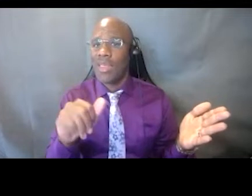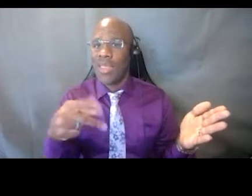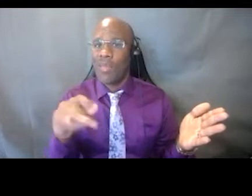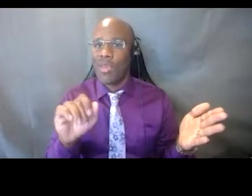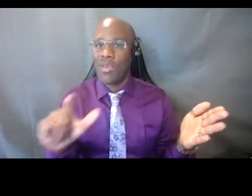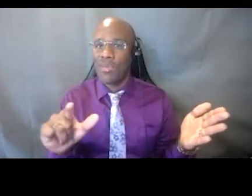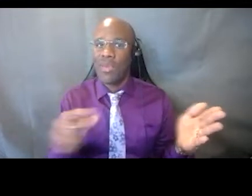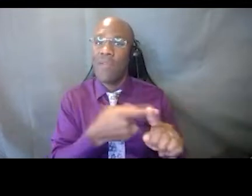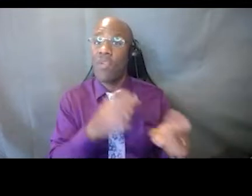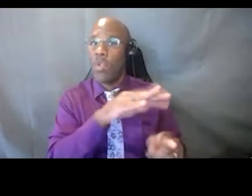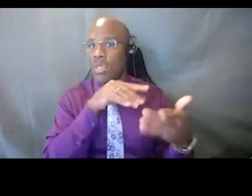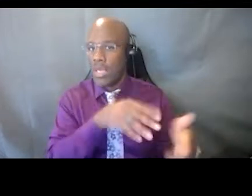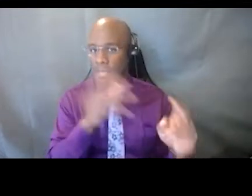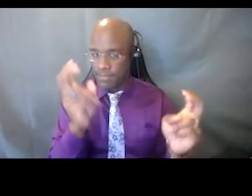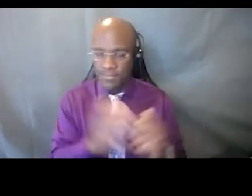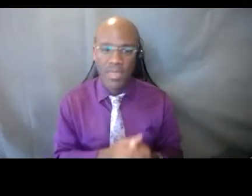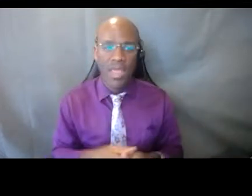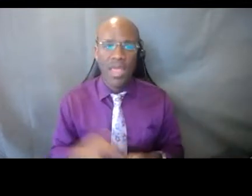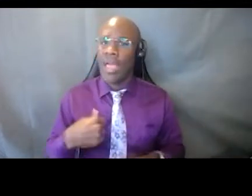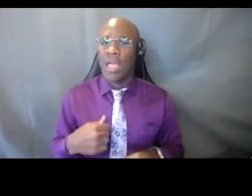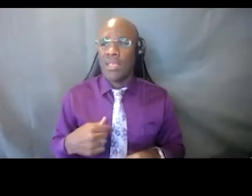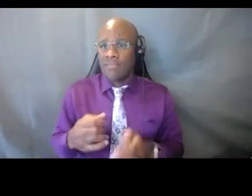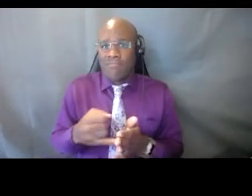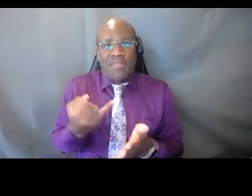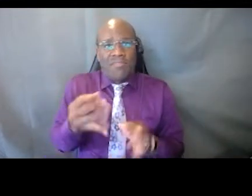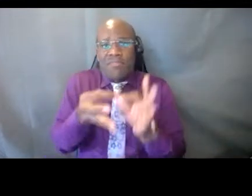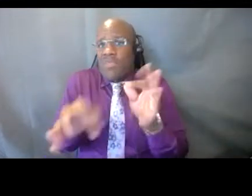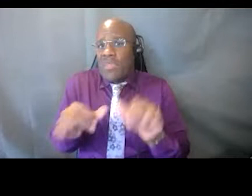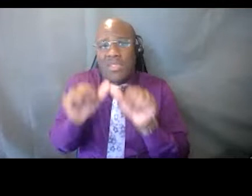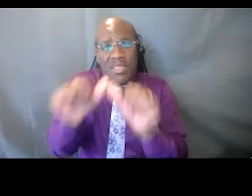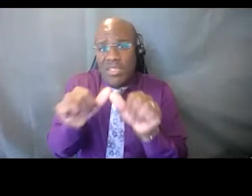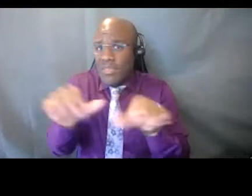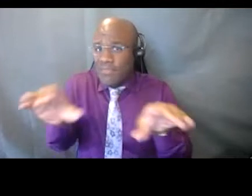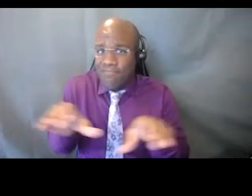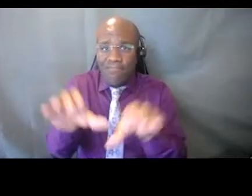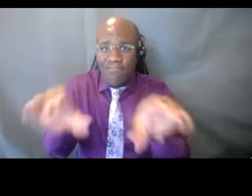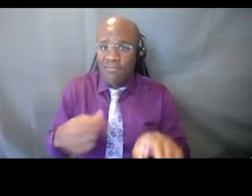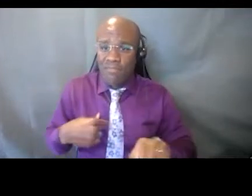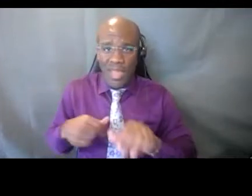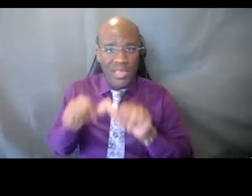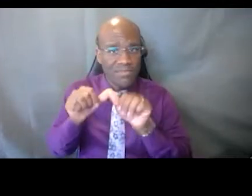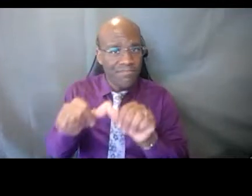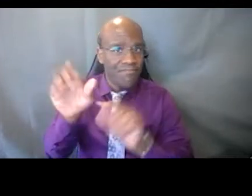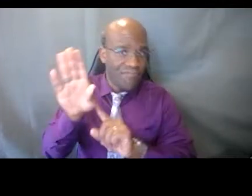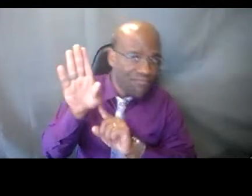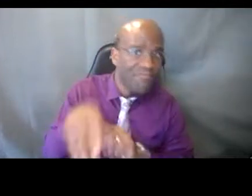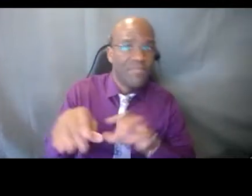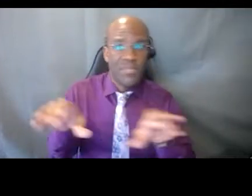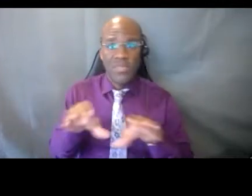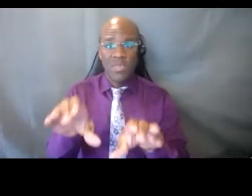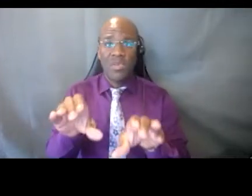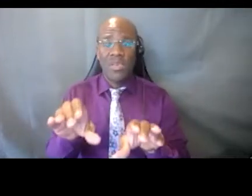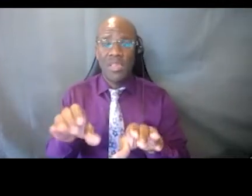it reads, but I just kept doing it. And I just kind of kept on doing it. I think that gave me